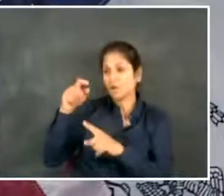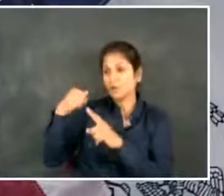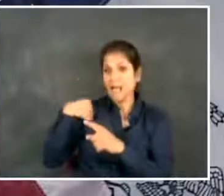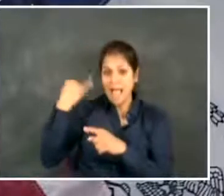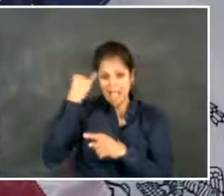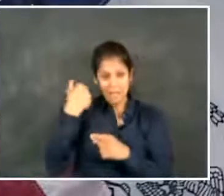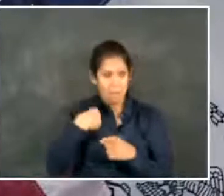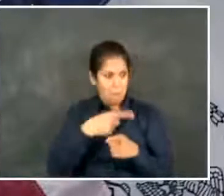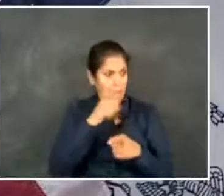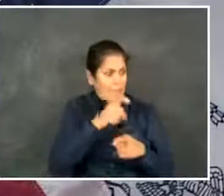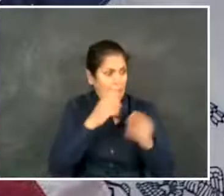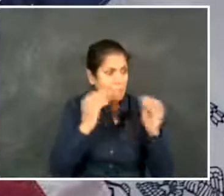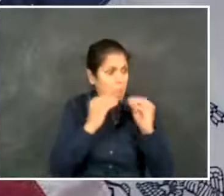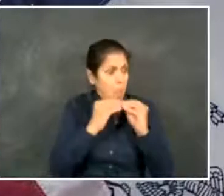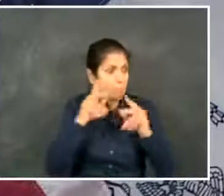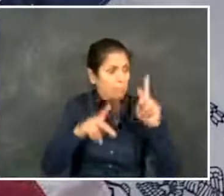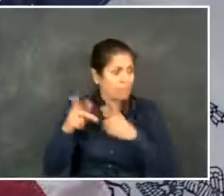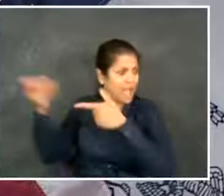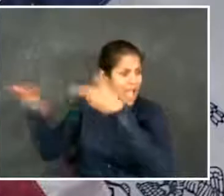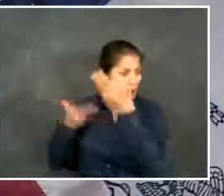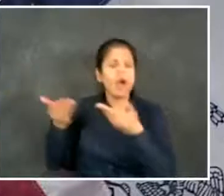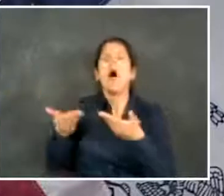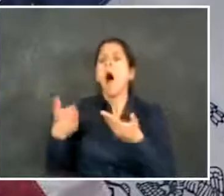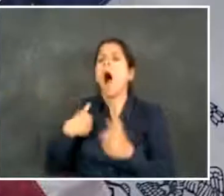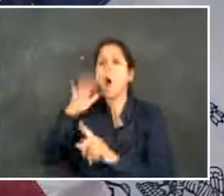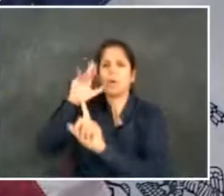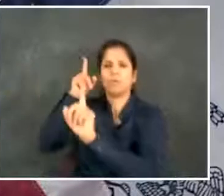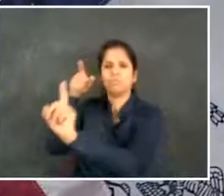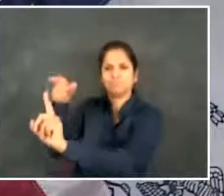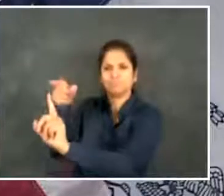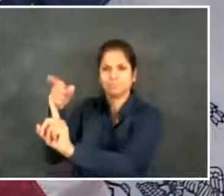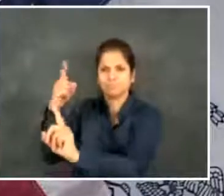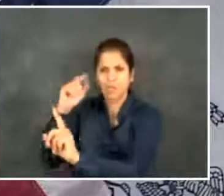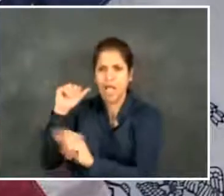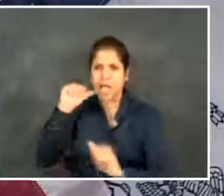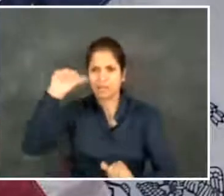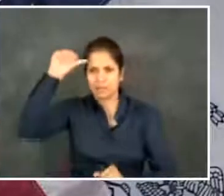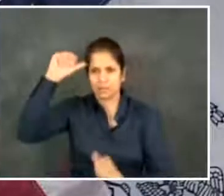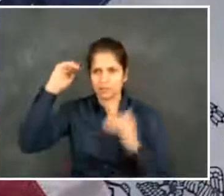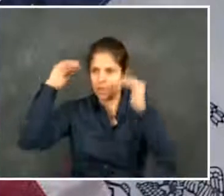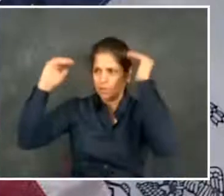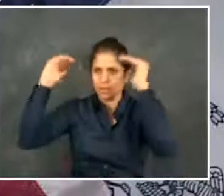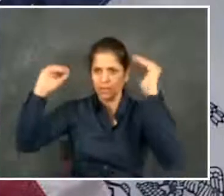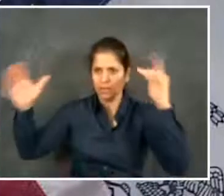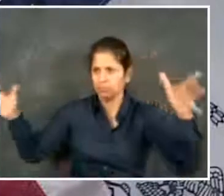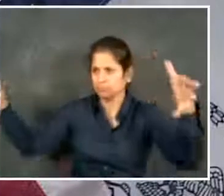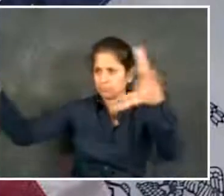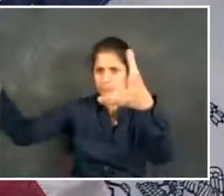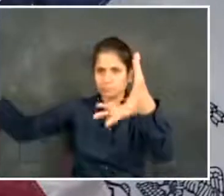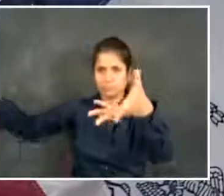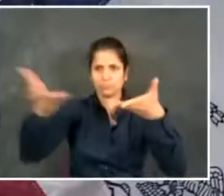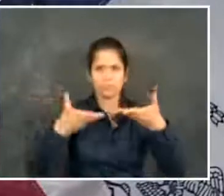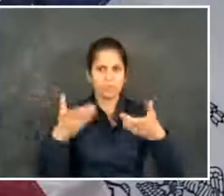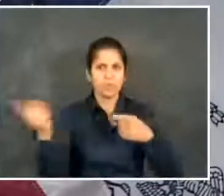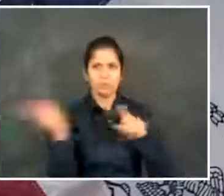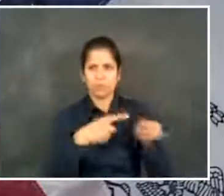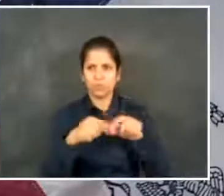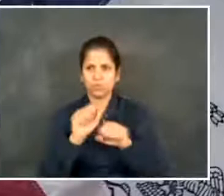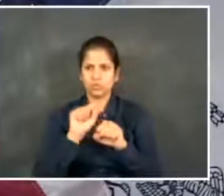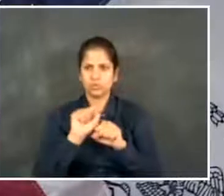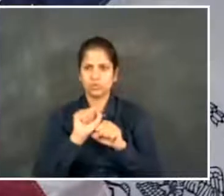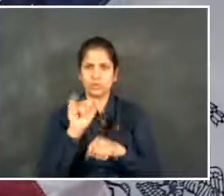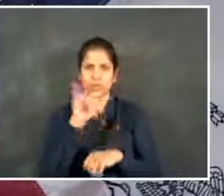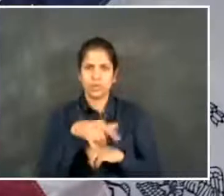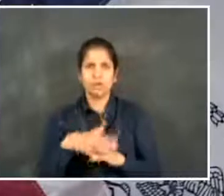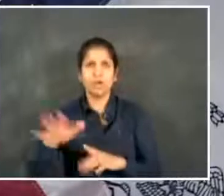people, but I think to the extent we can do it, it's going to look very, very different right now. I will also say we're certainly going to look